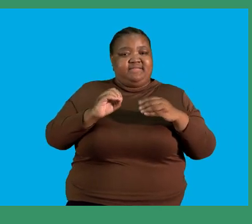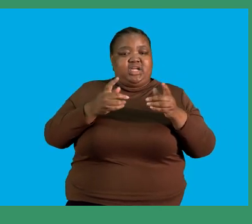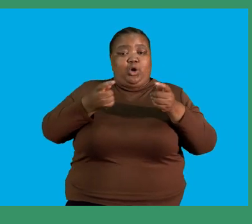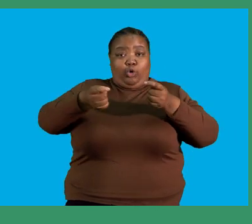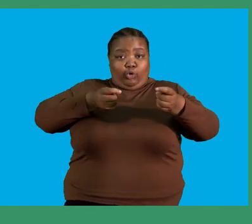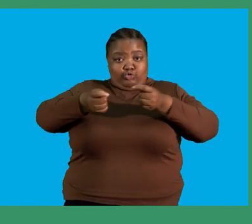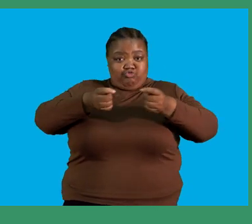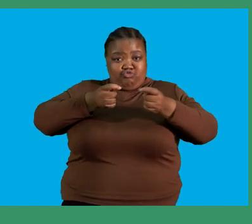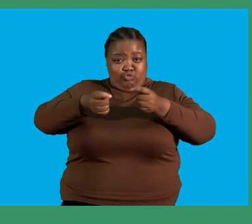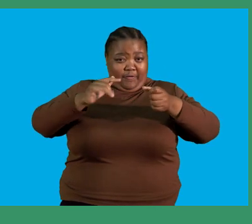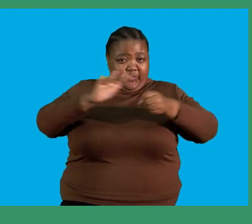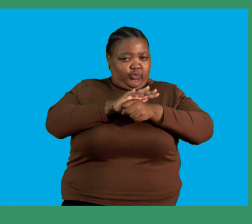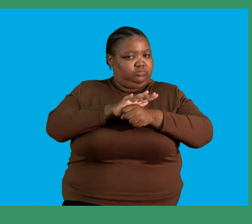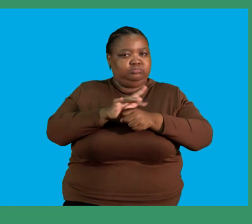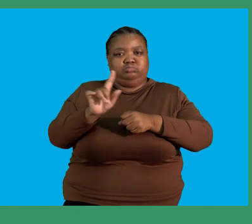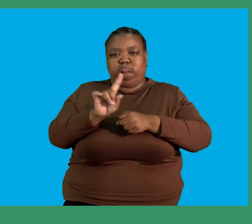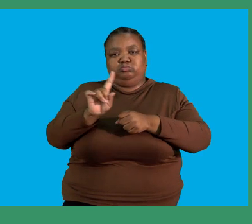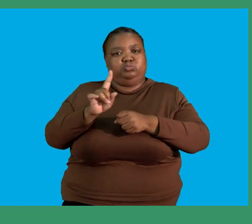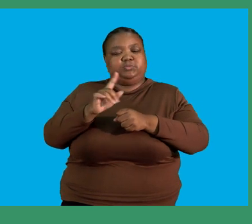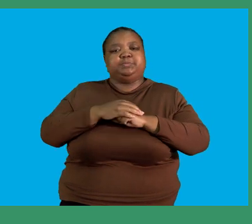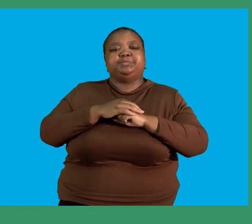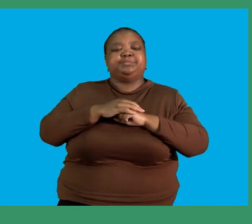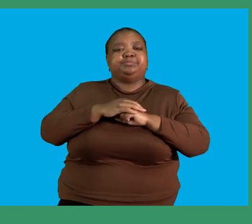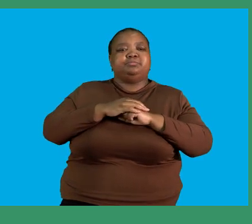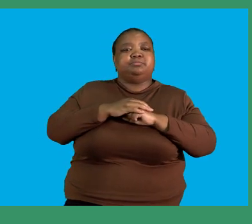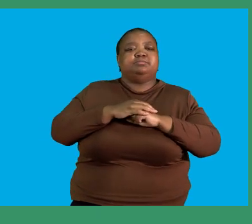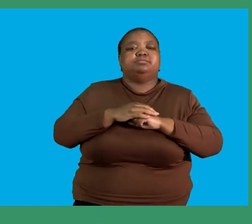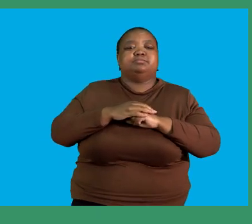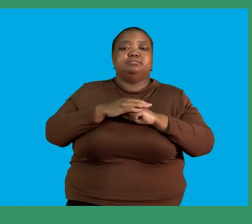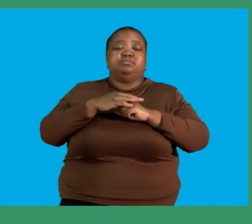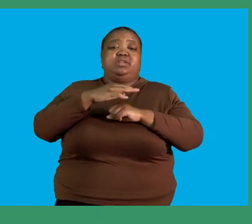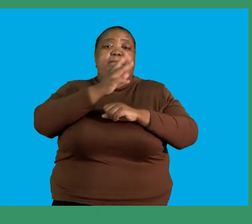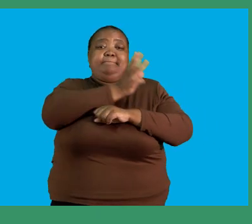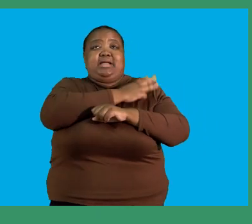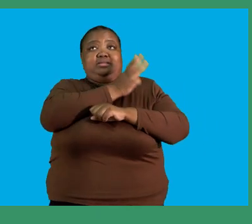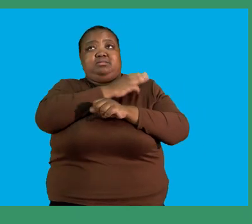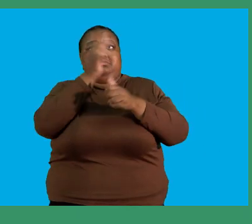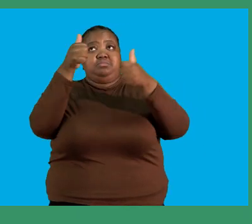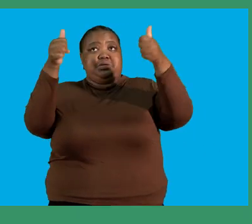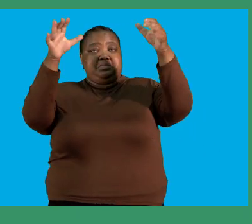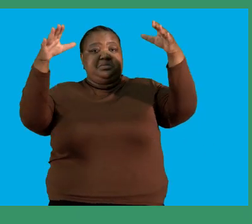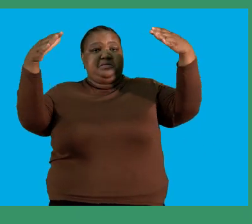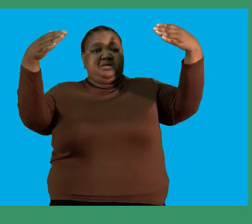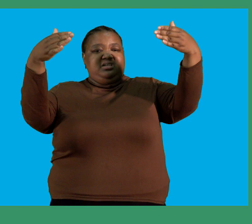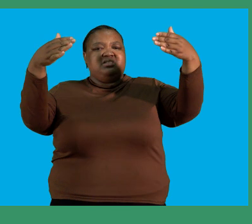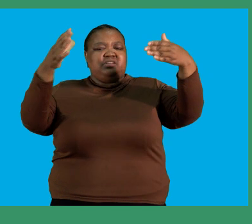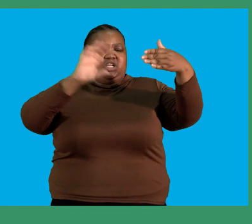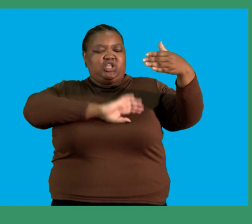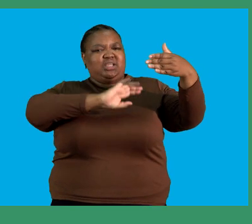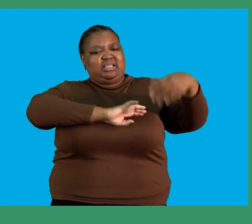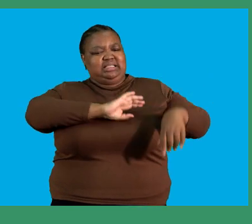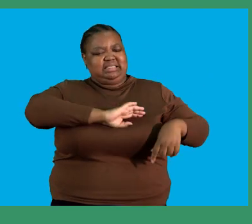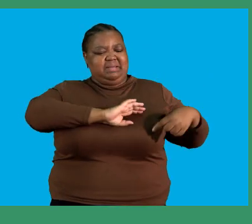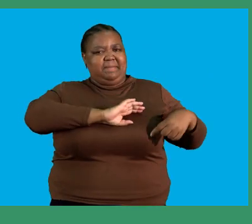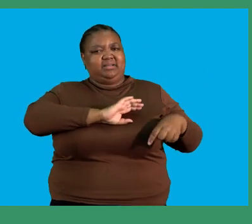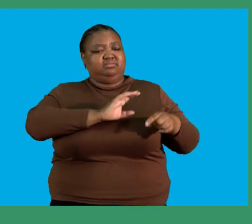partial control over. Now it says here that management cannot determine what consumers